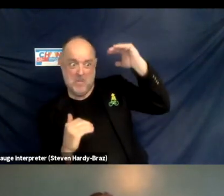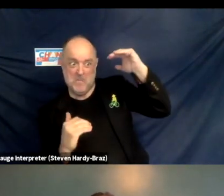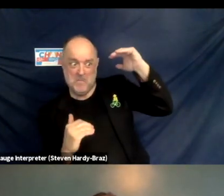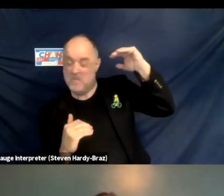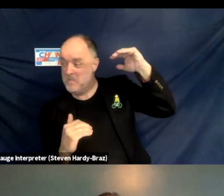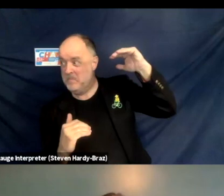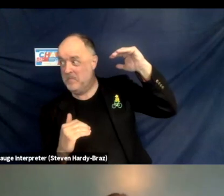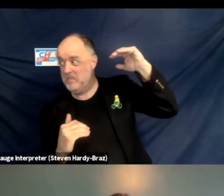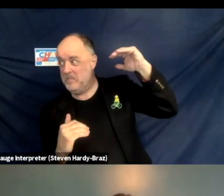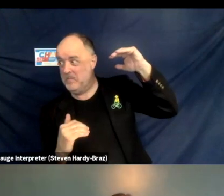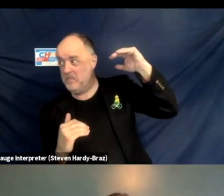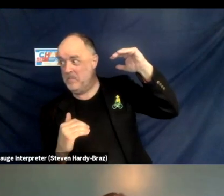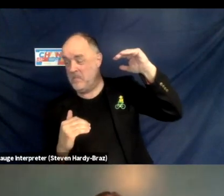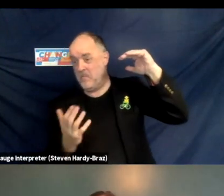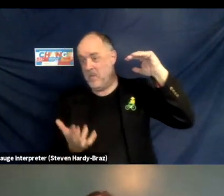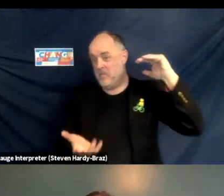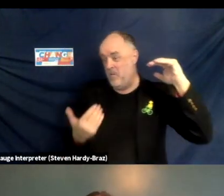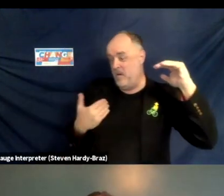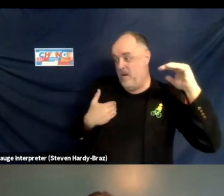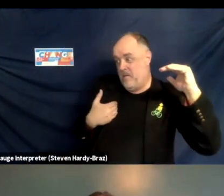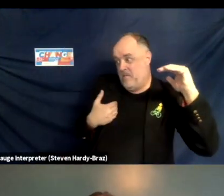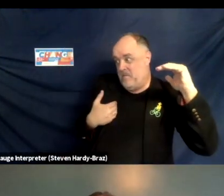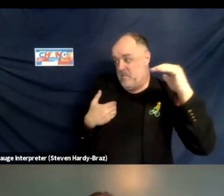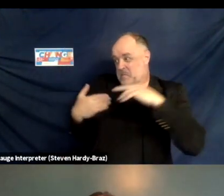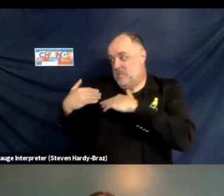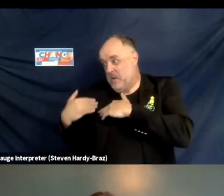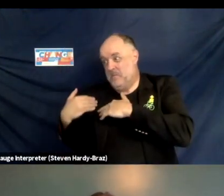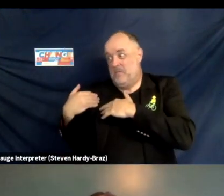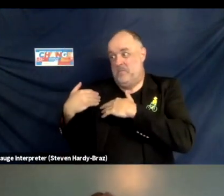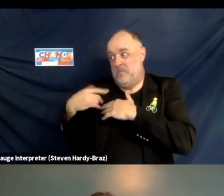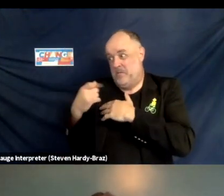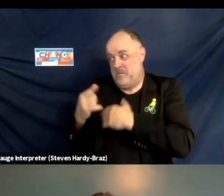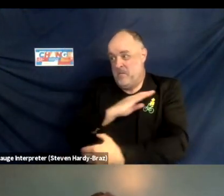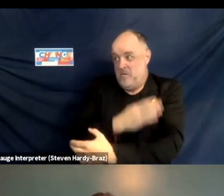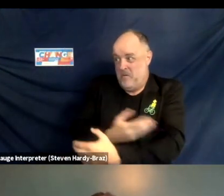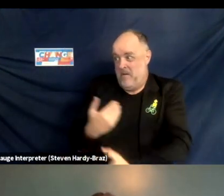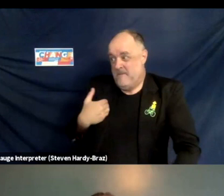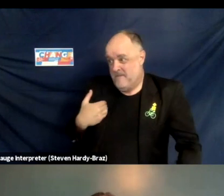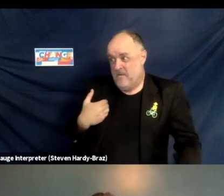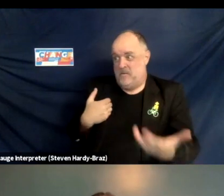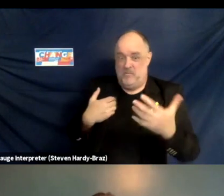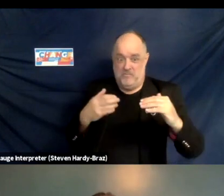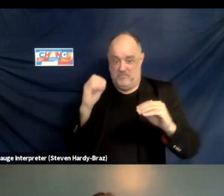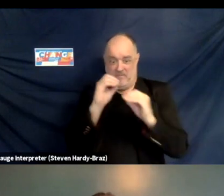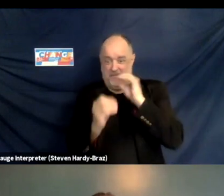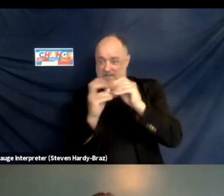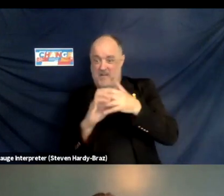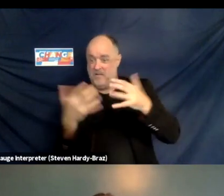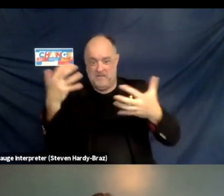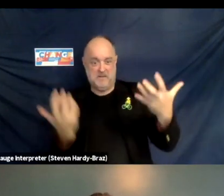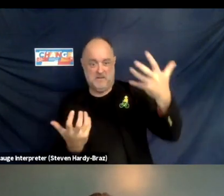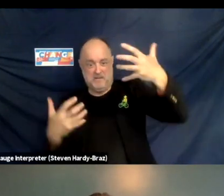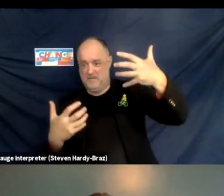obligation, given the power that we have individually and collectively, to right these wrongs. I'm asking for urgency, and